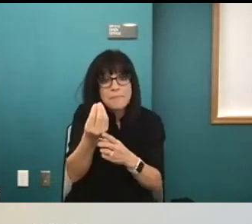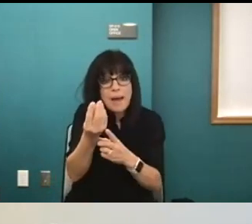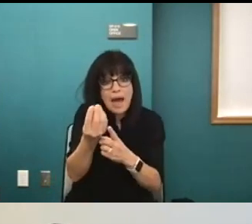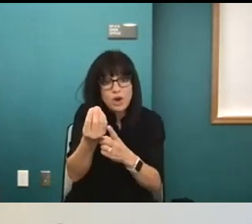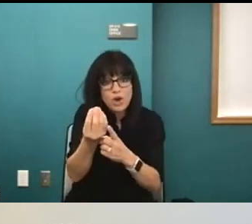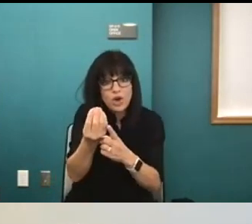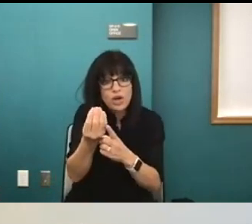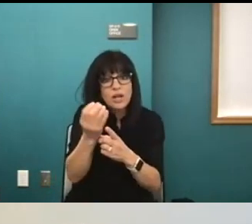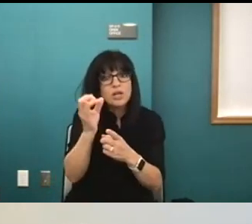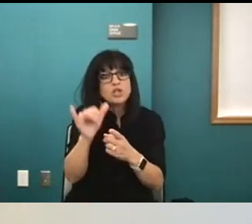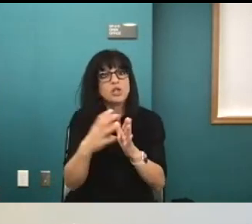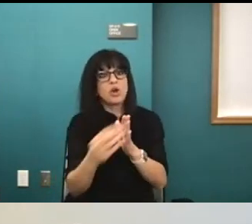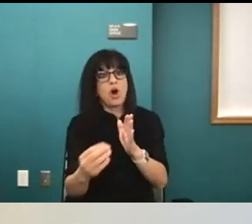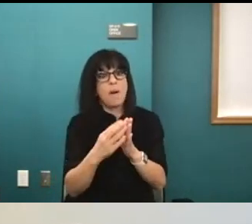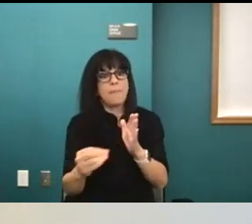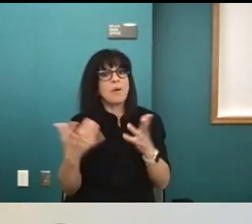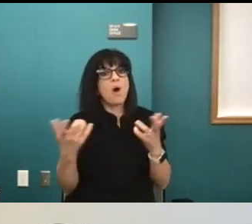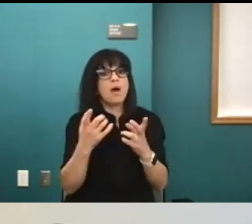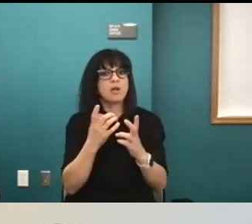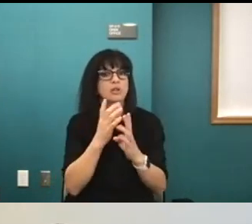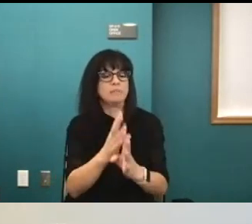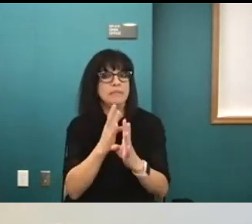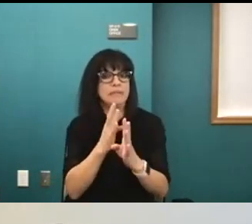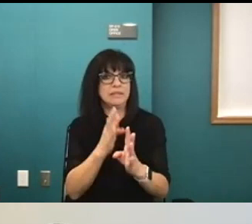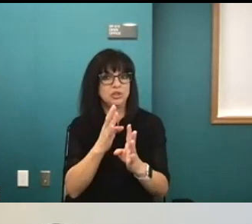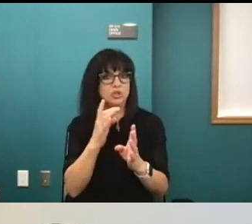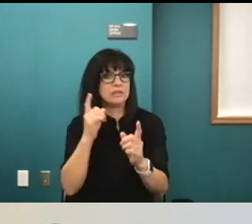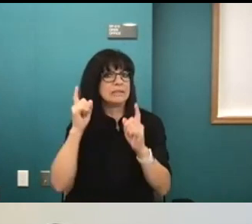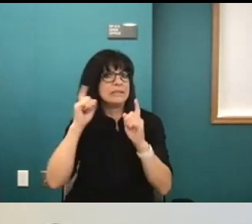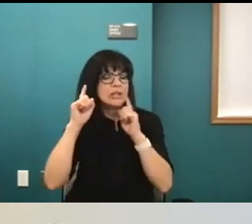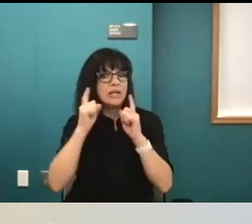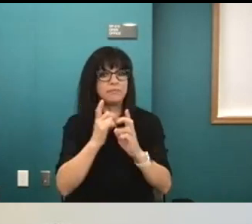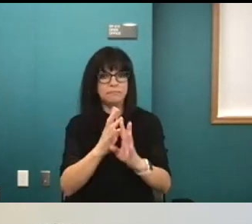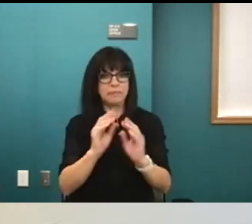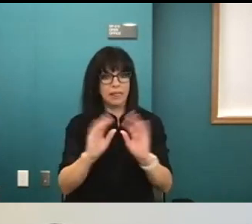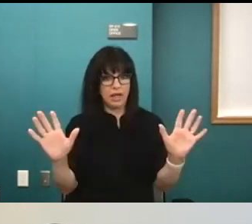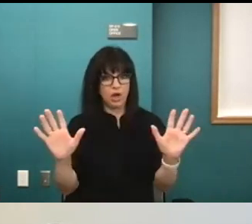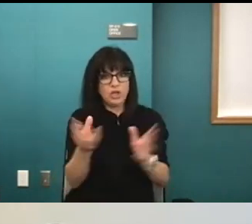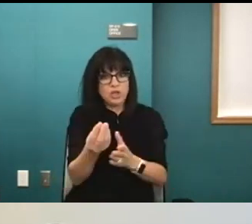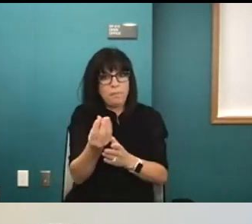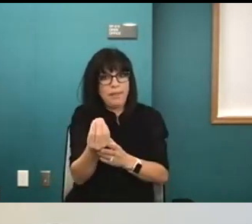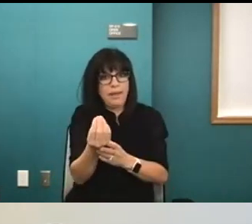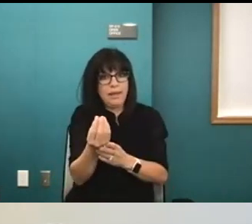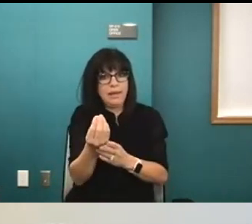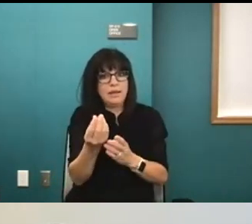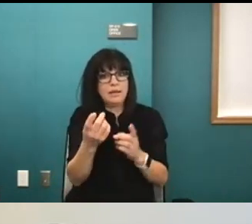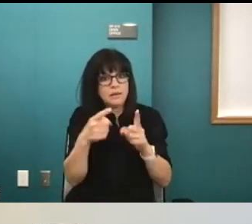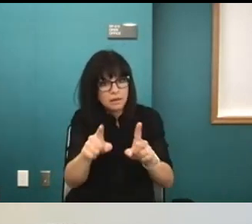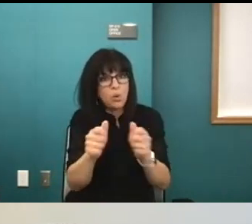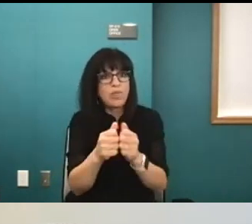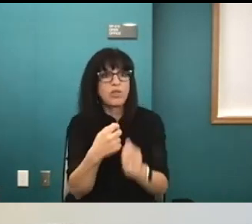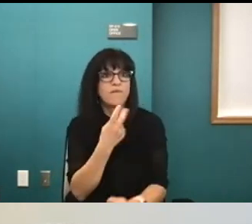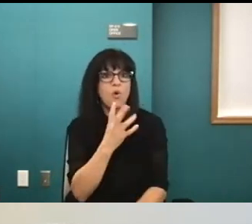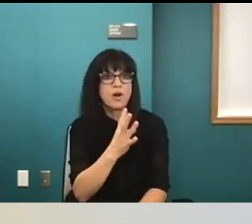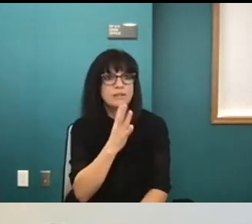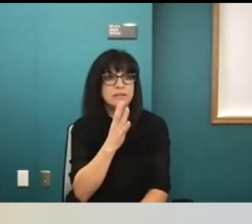should mimic what your speech prosody is. So it, if you're articulating, it should blink with your voice, and if you're holding out sounds, it should stay